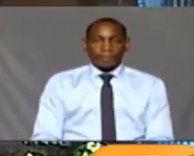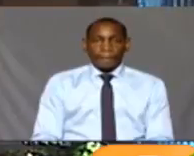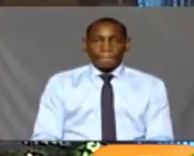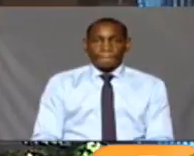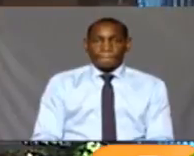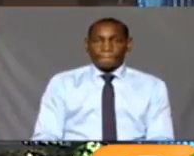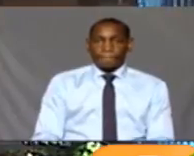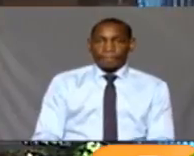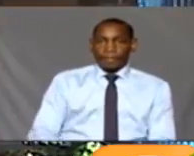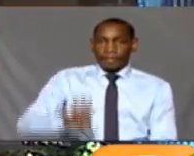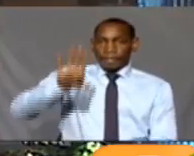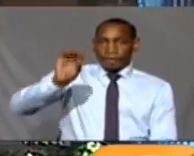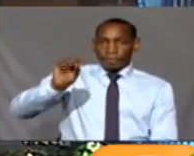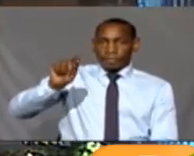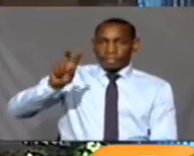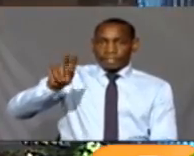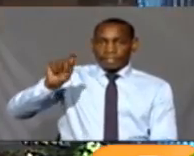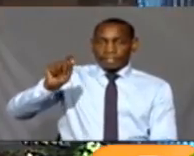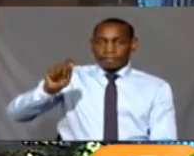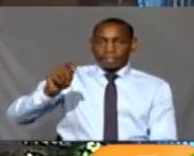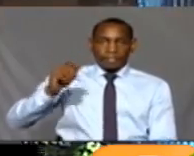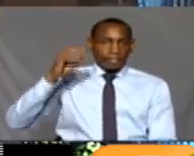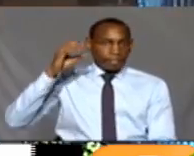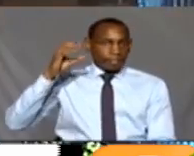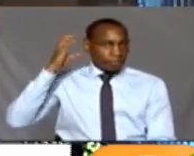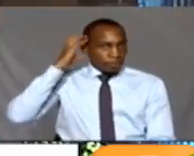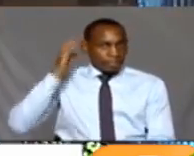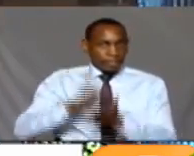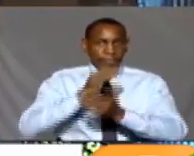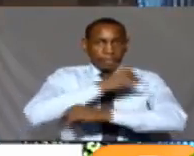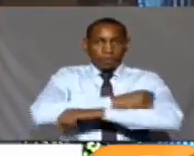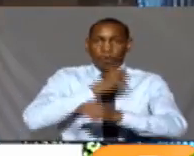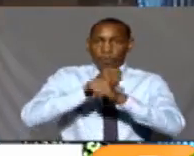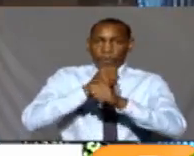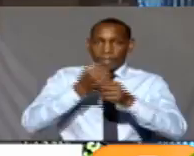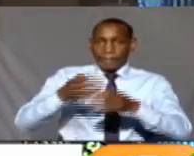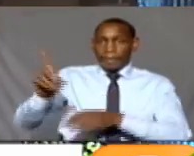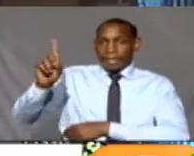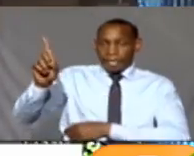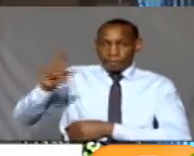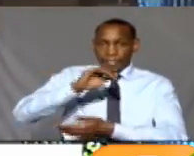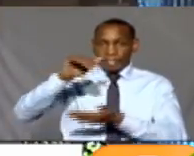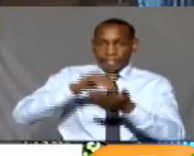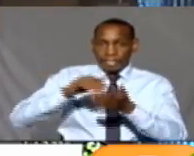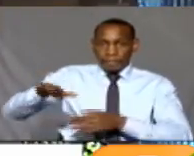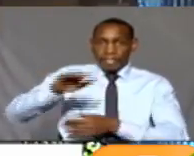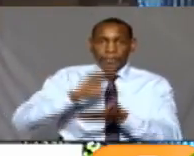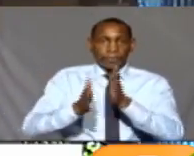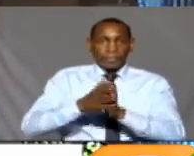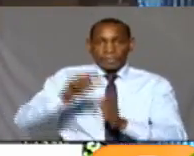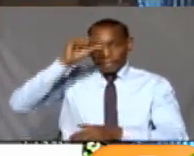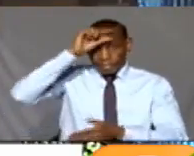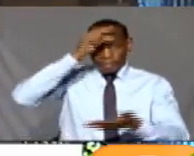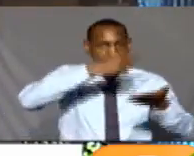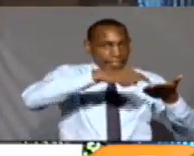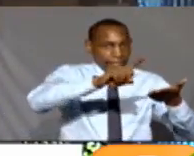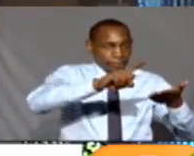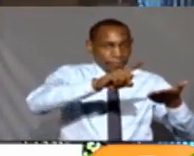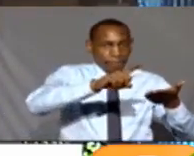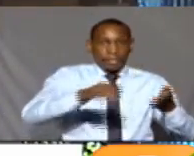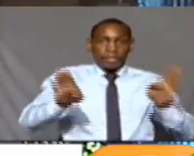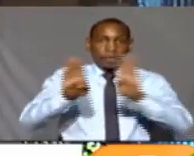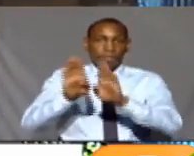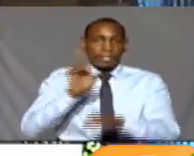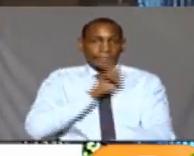Over 40 TVET institutions and mid-level colleges, which have been operating in Nairobi's central business district without government approval, have been